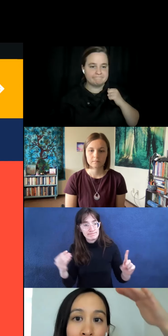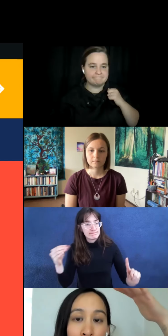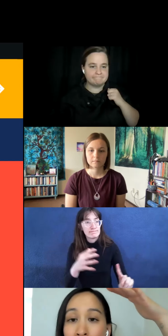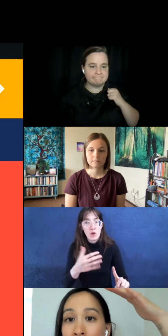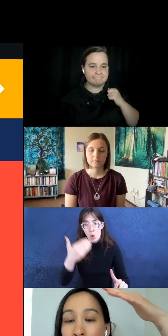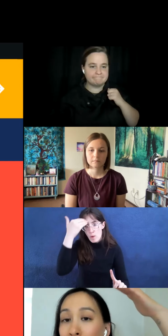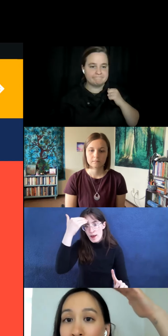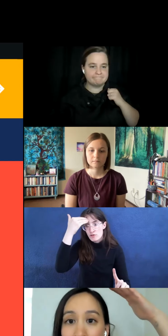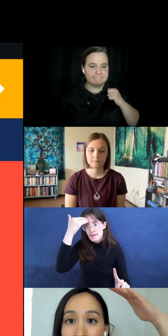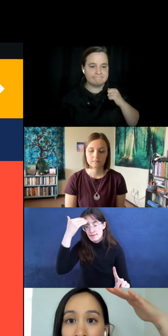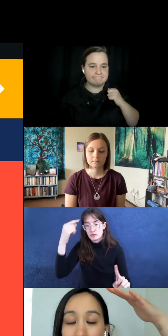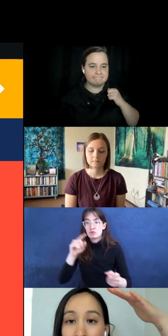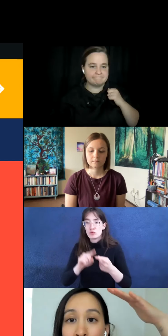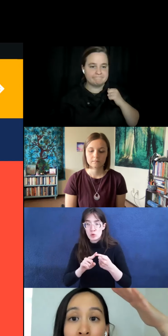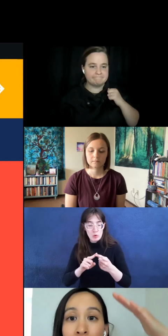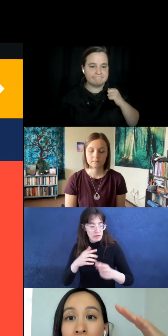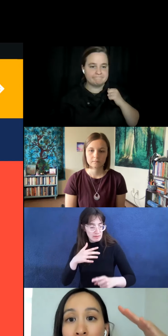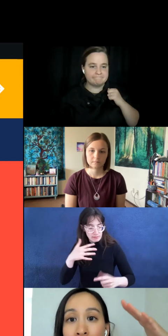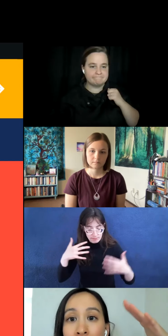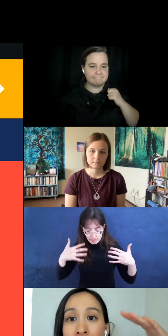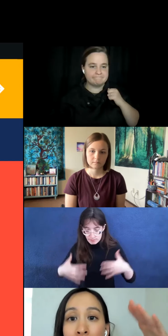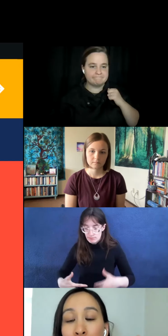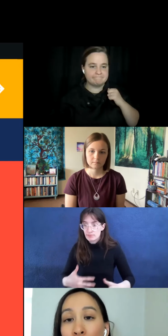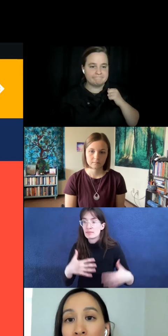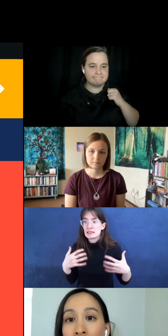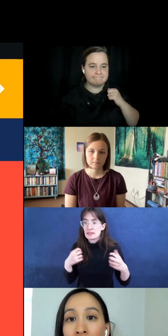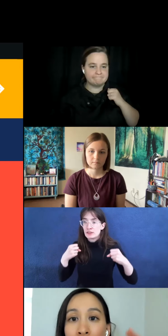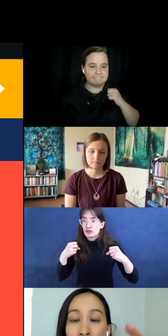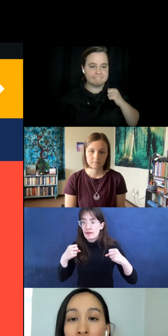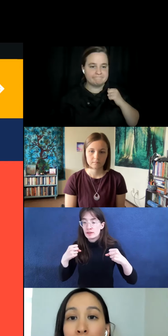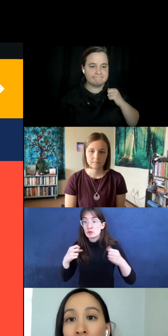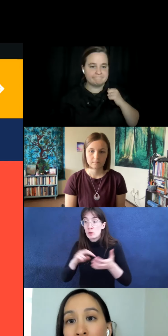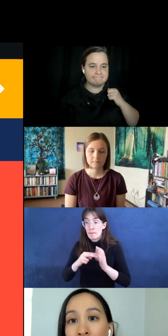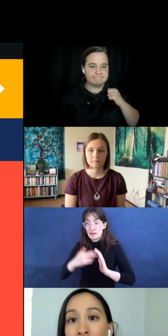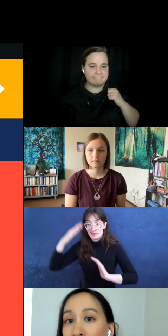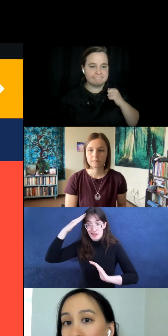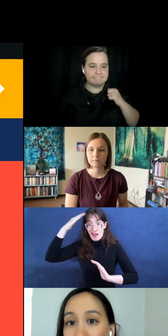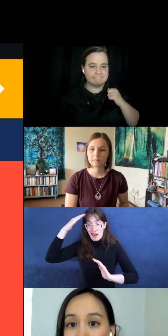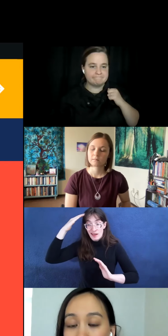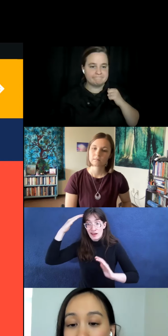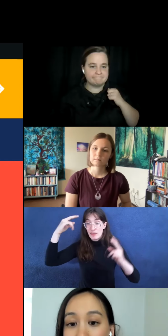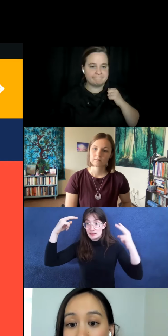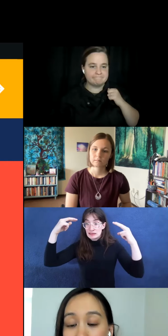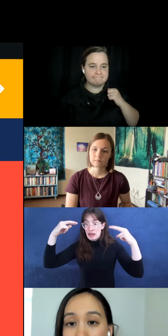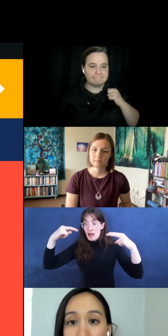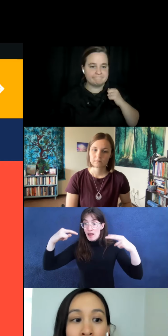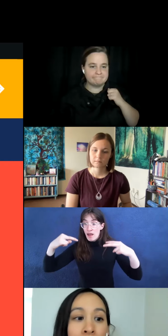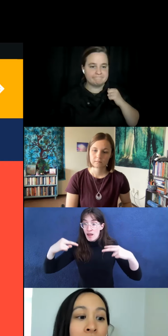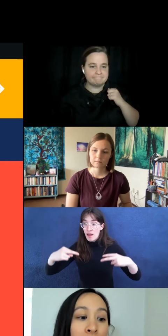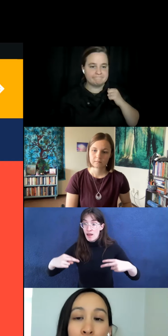tension as we perhaps starting at the crown of our head and moving through our body to the soles of our